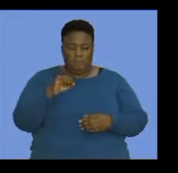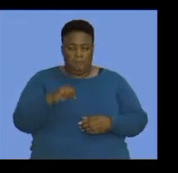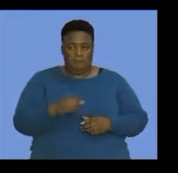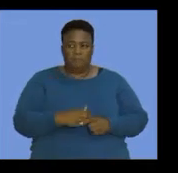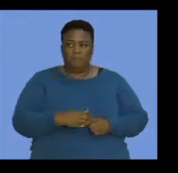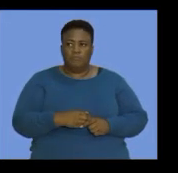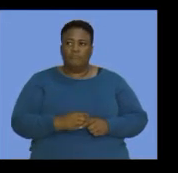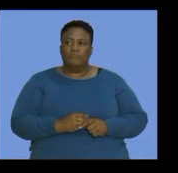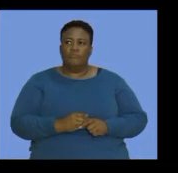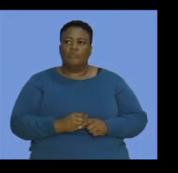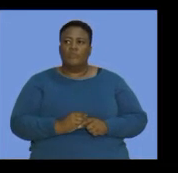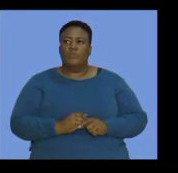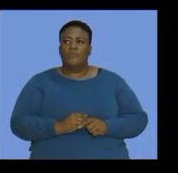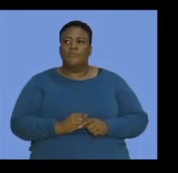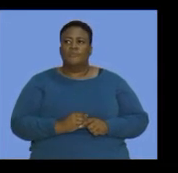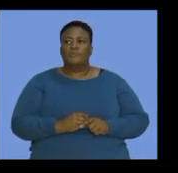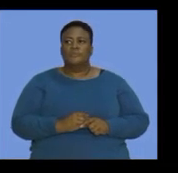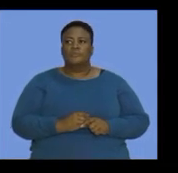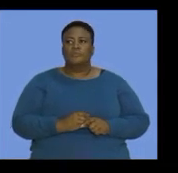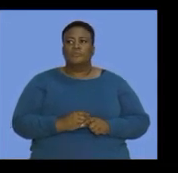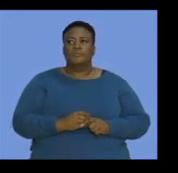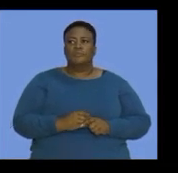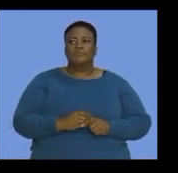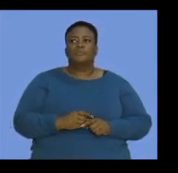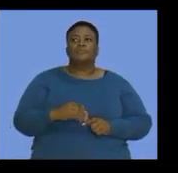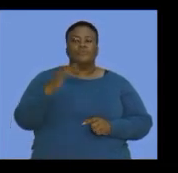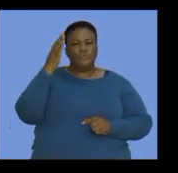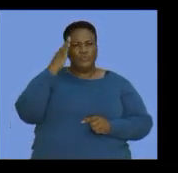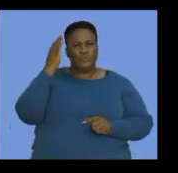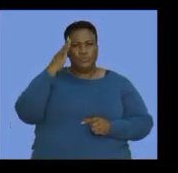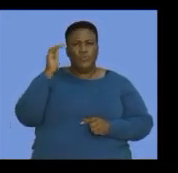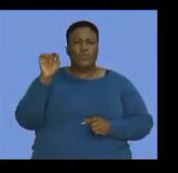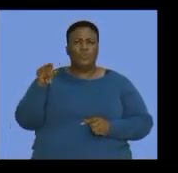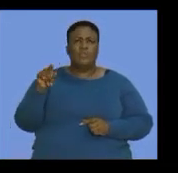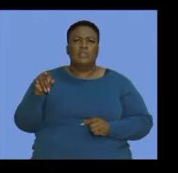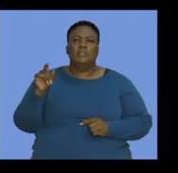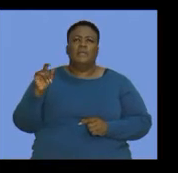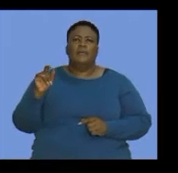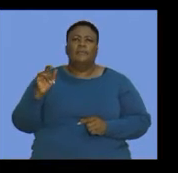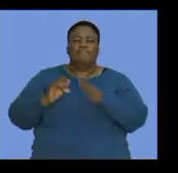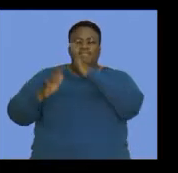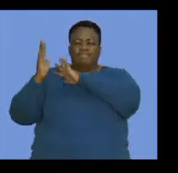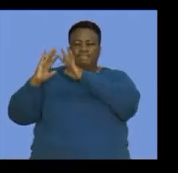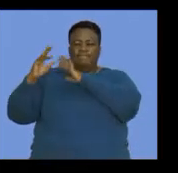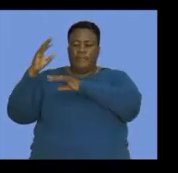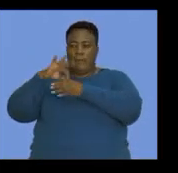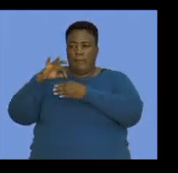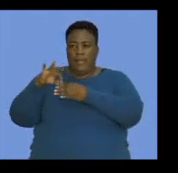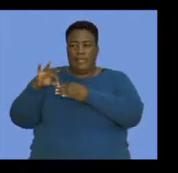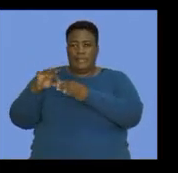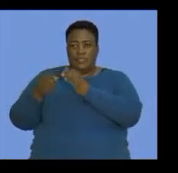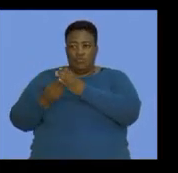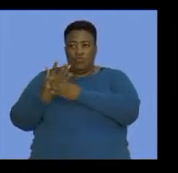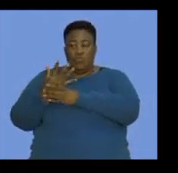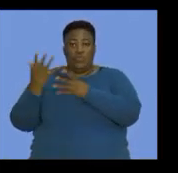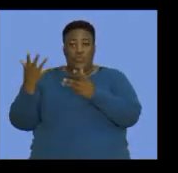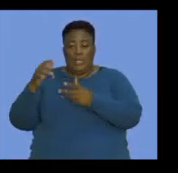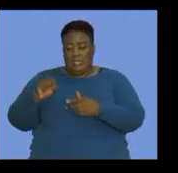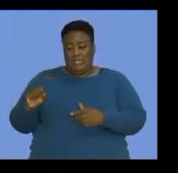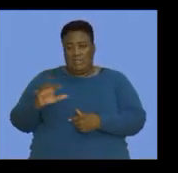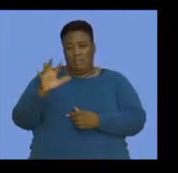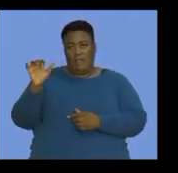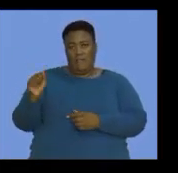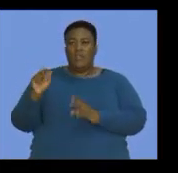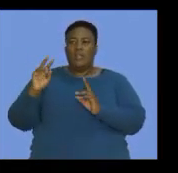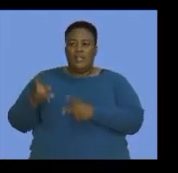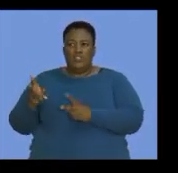of the questions based on that. We know that the rooibos is an indigenous plant, and this plant is grown in